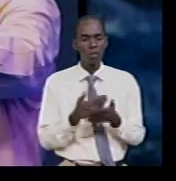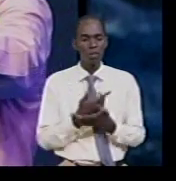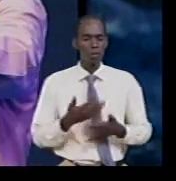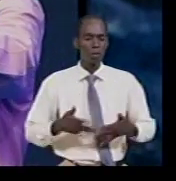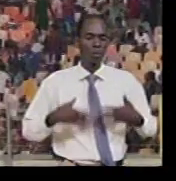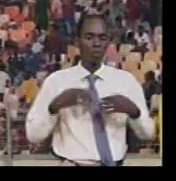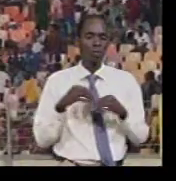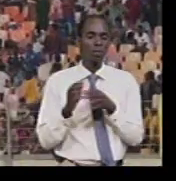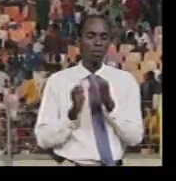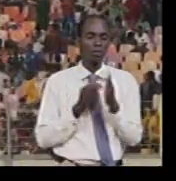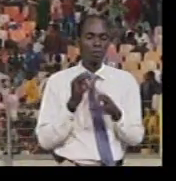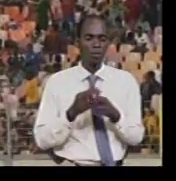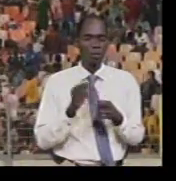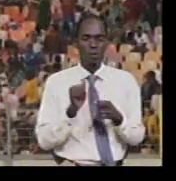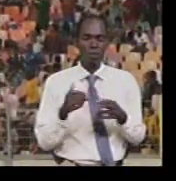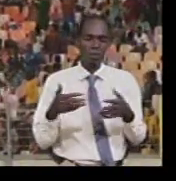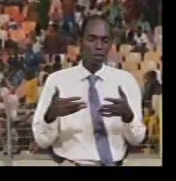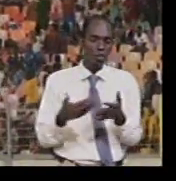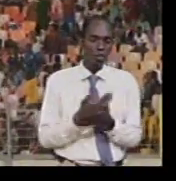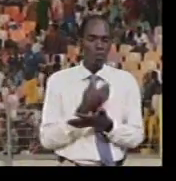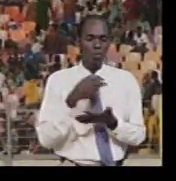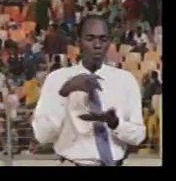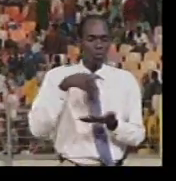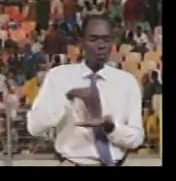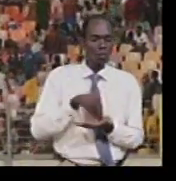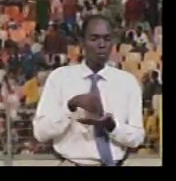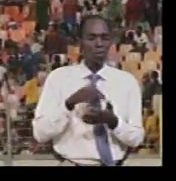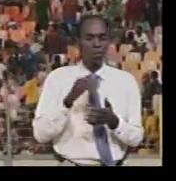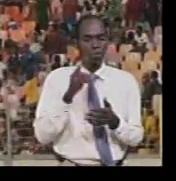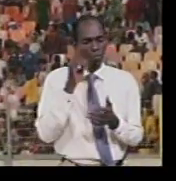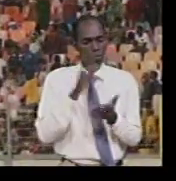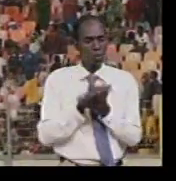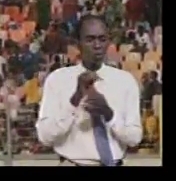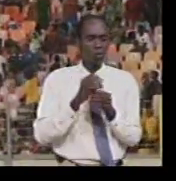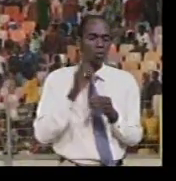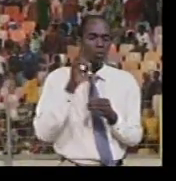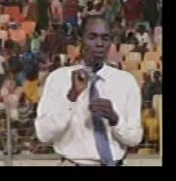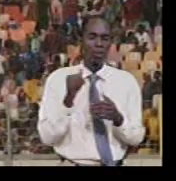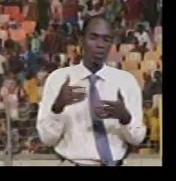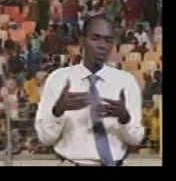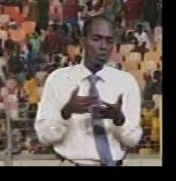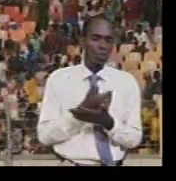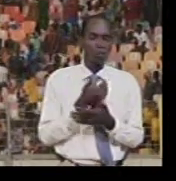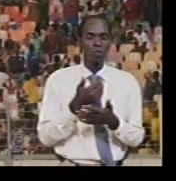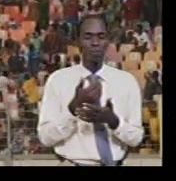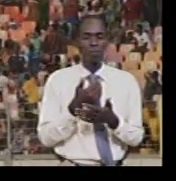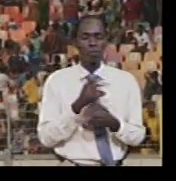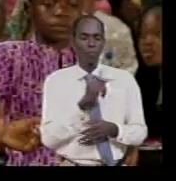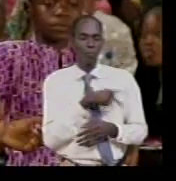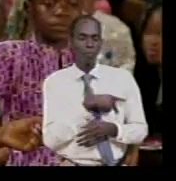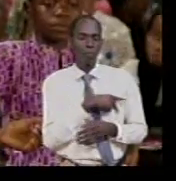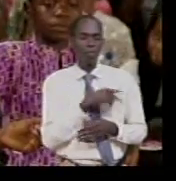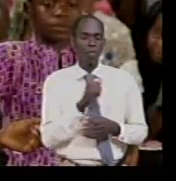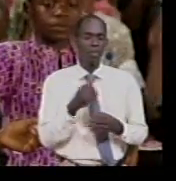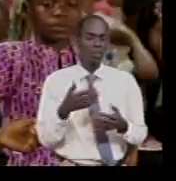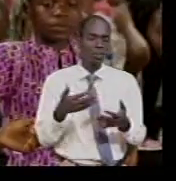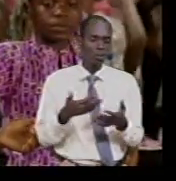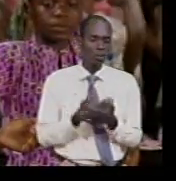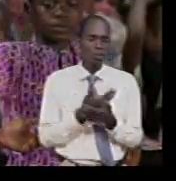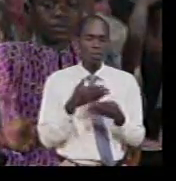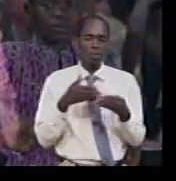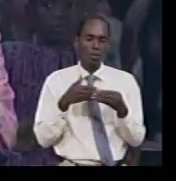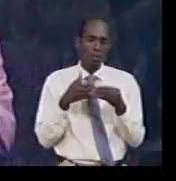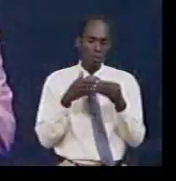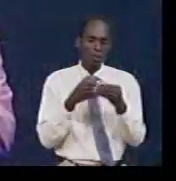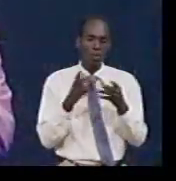a new direction of life right now in Jesus' name. If we